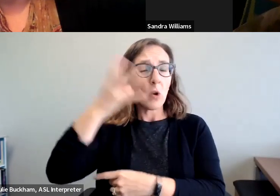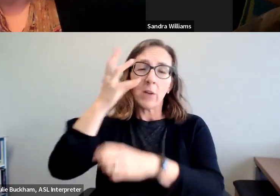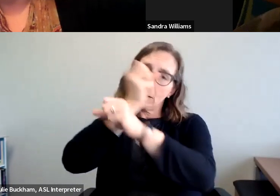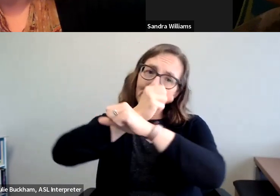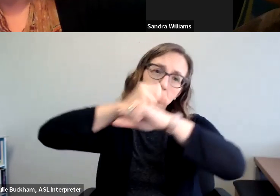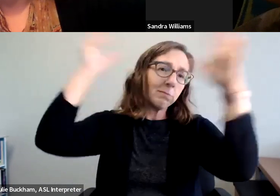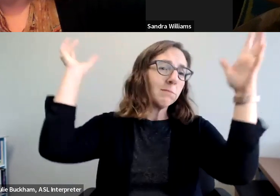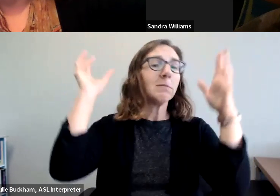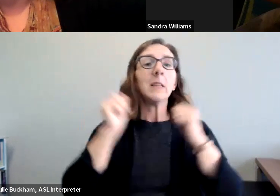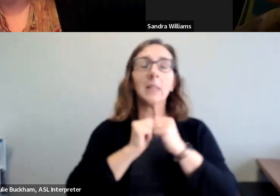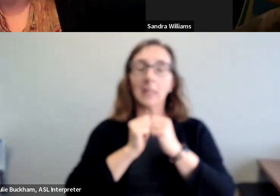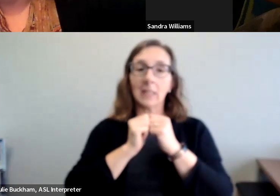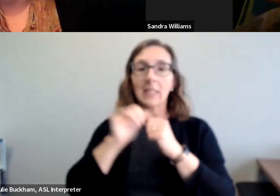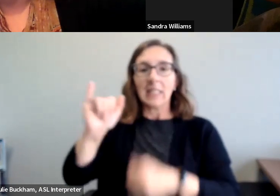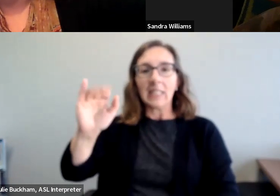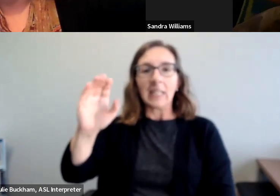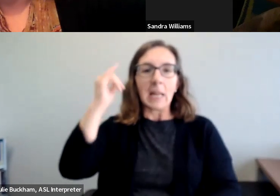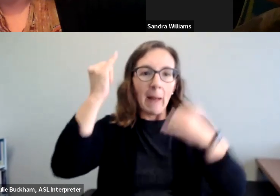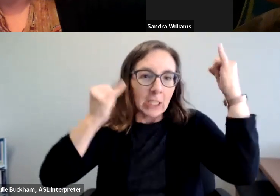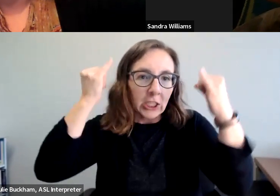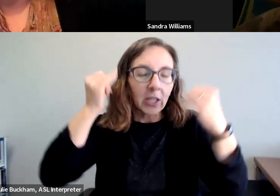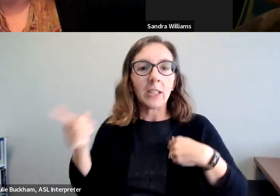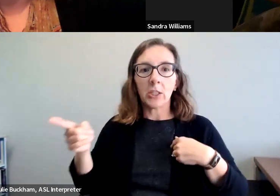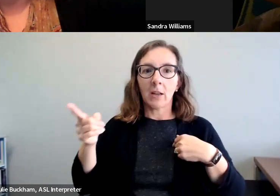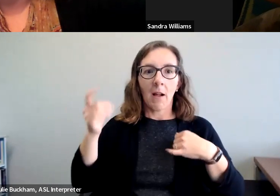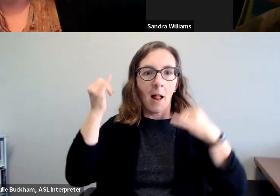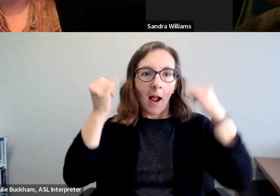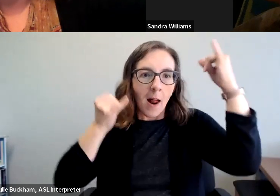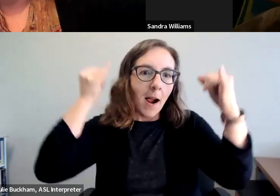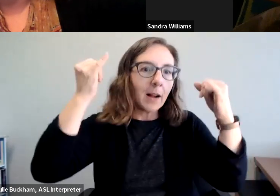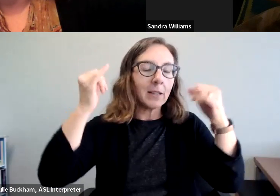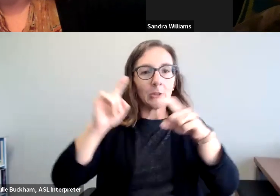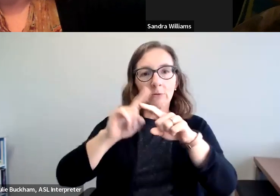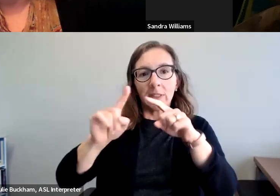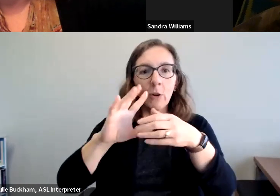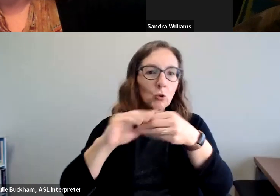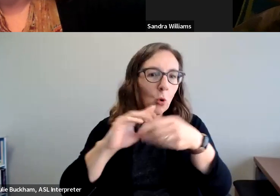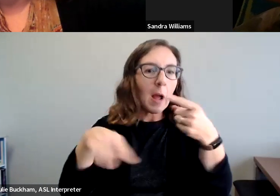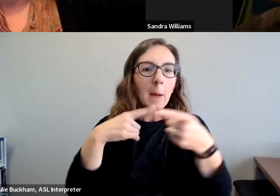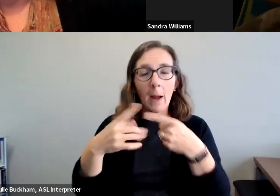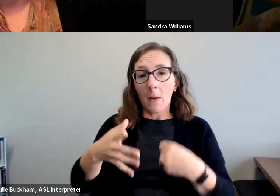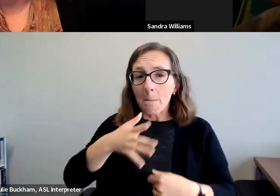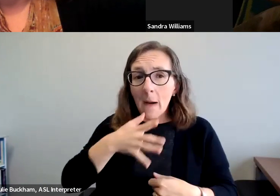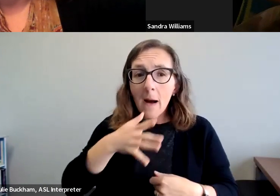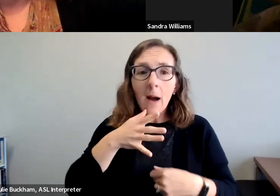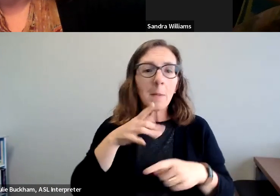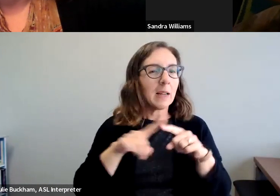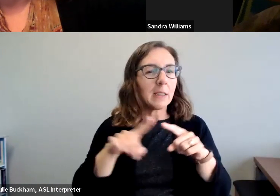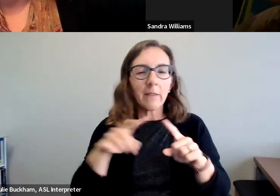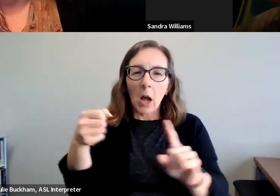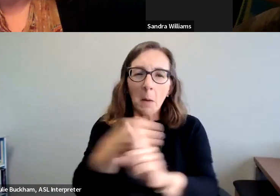these elaborate stories about the mom and all these varying and dangerous types of abuse and would say